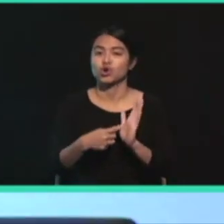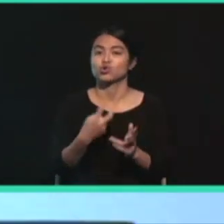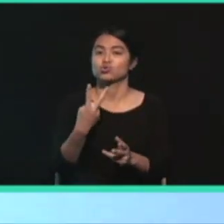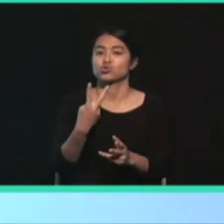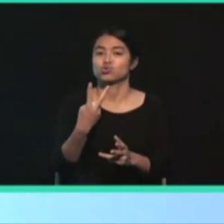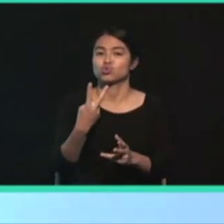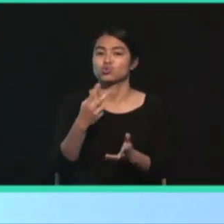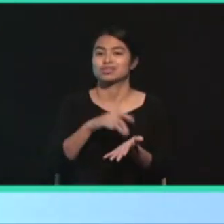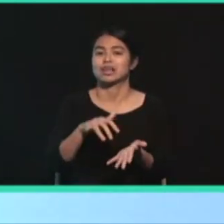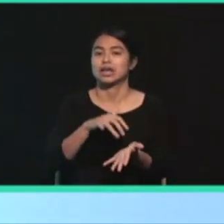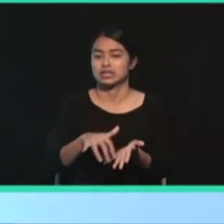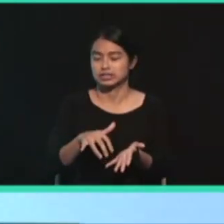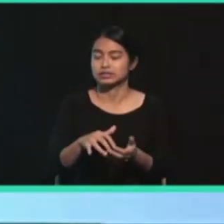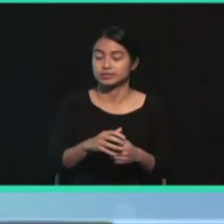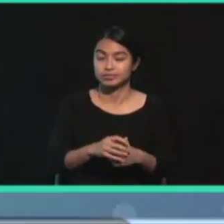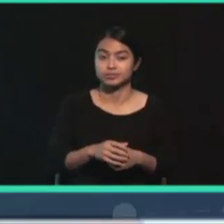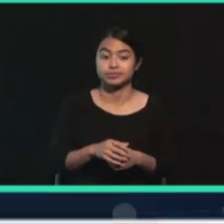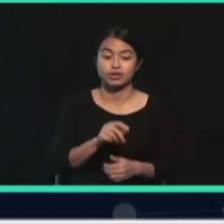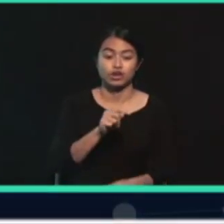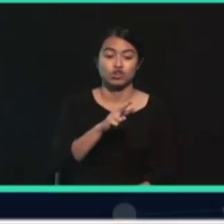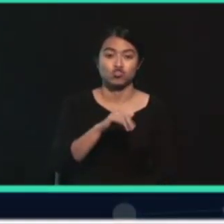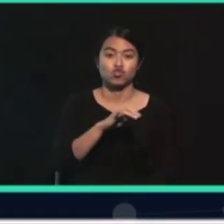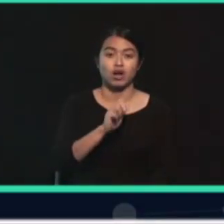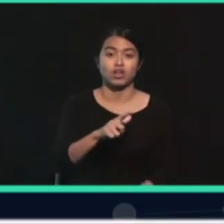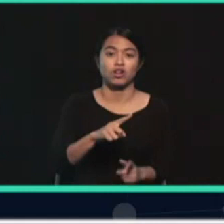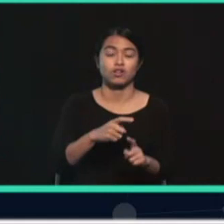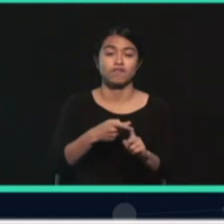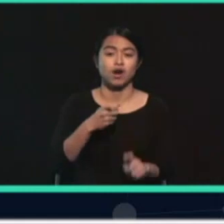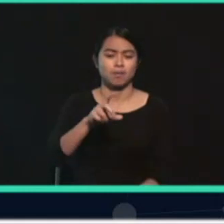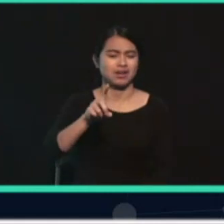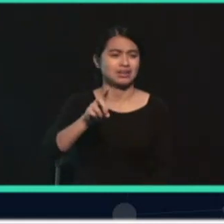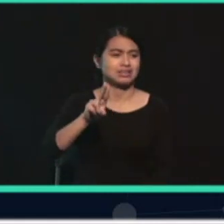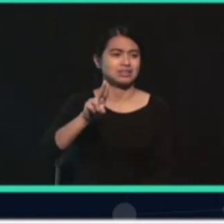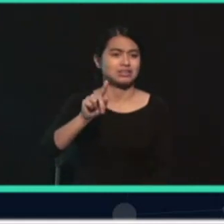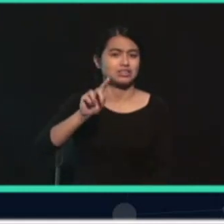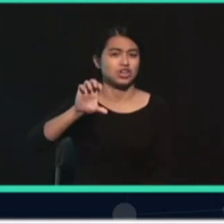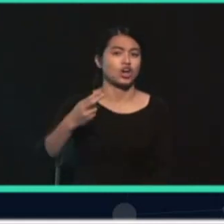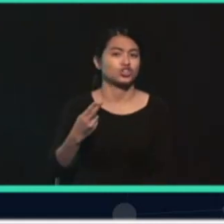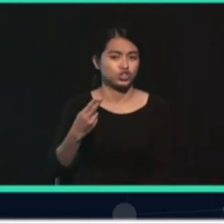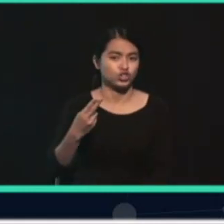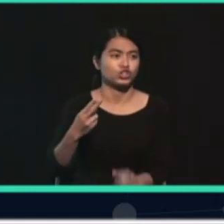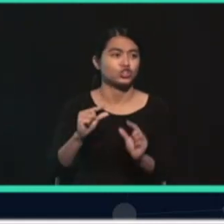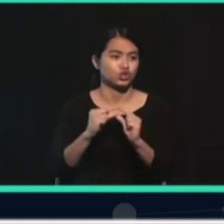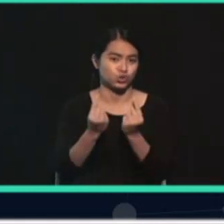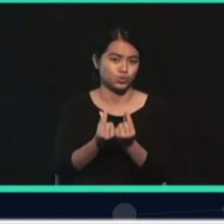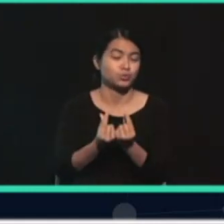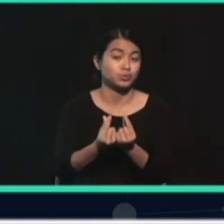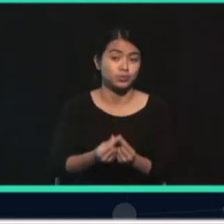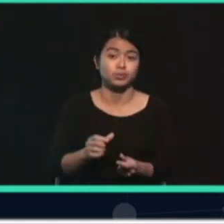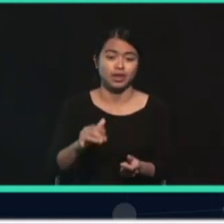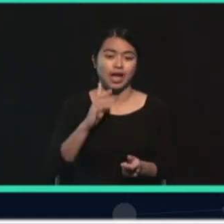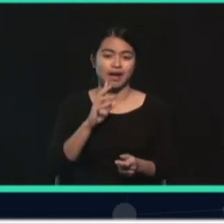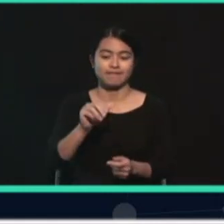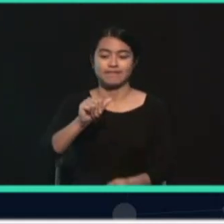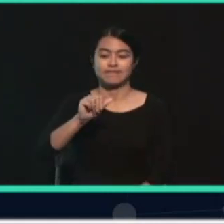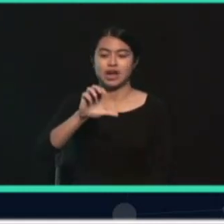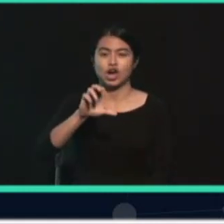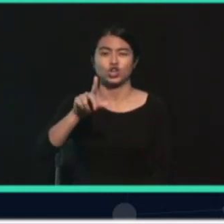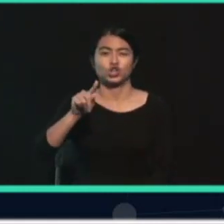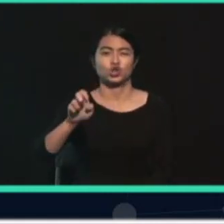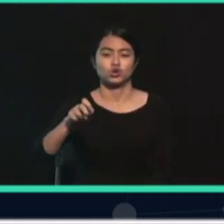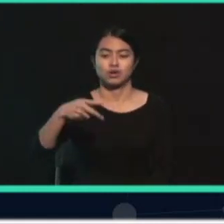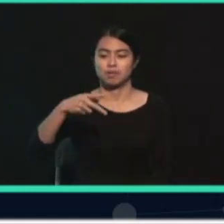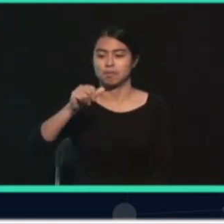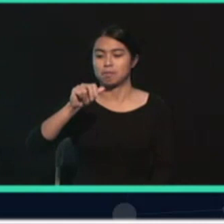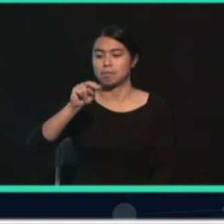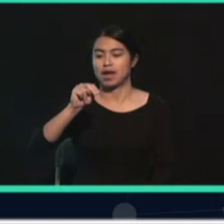this. This was a trial from a Dutch group, and they looked for patients with an acute pancreatitis, a severe inflammation